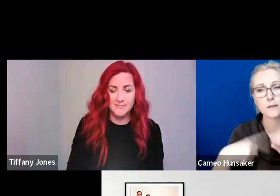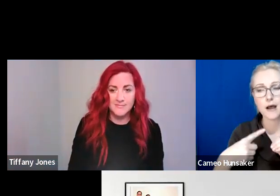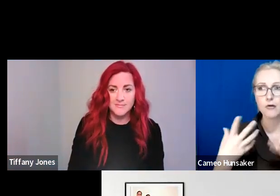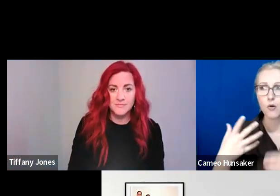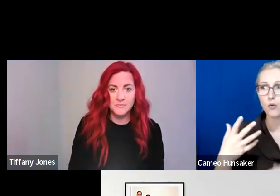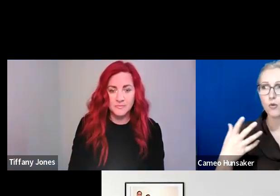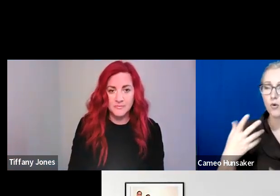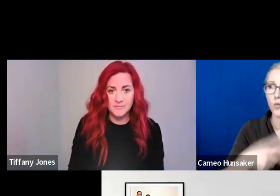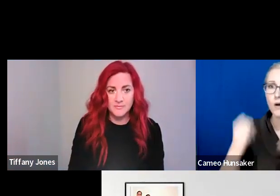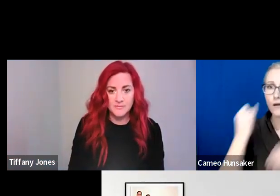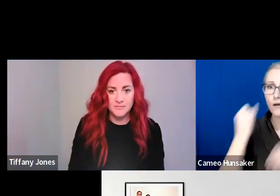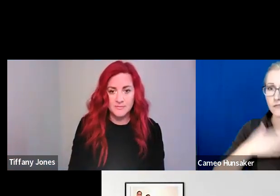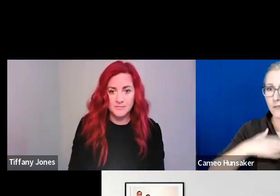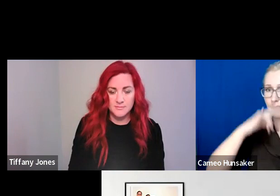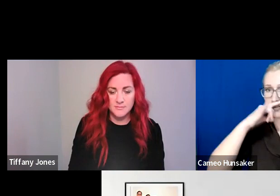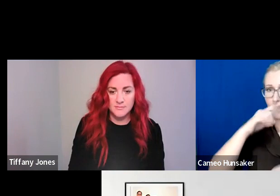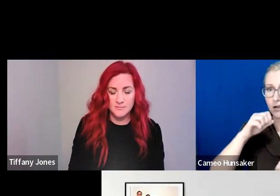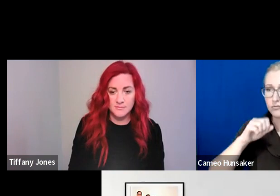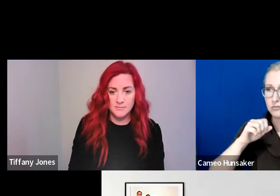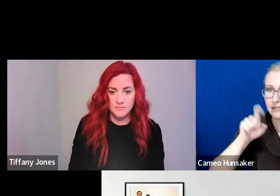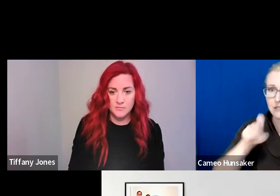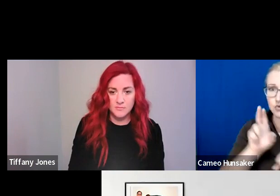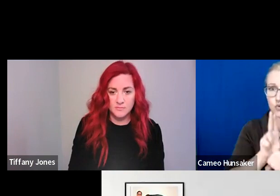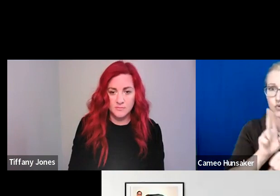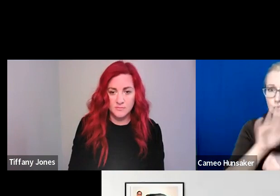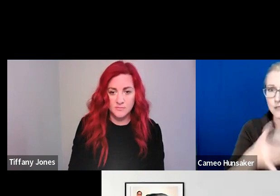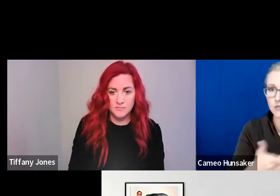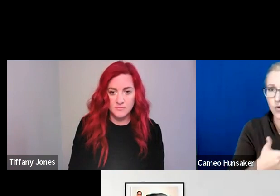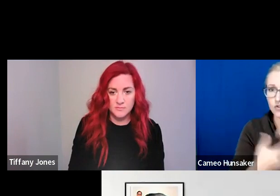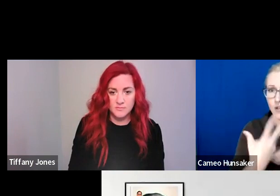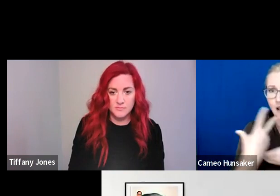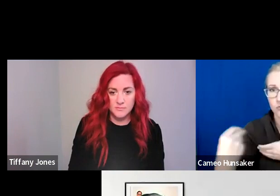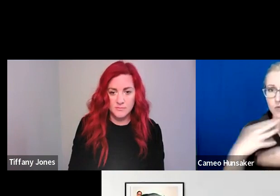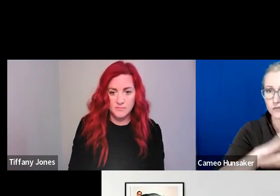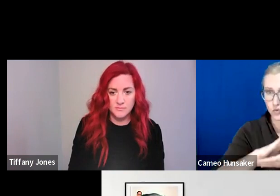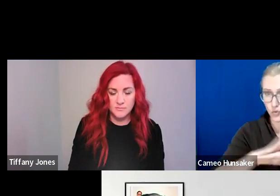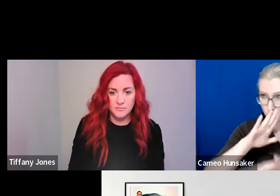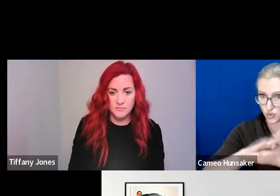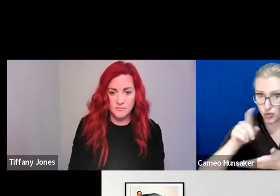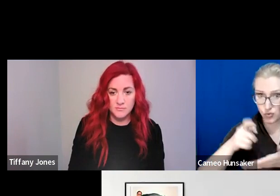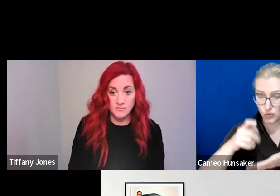child could benefit from that technology outside of school? Is the school responsible for that?